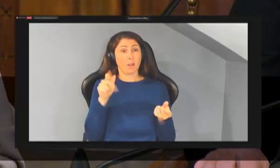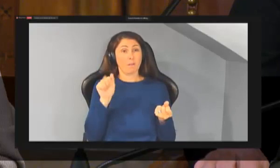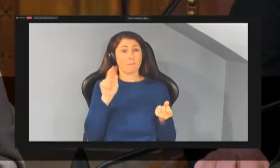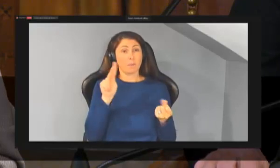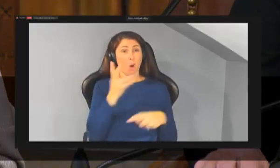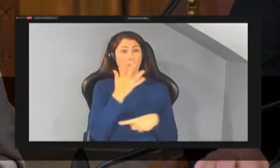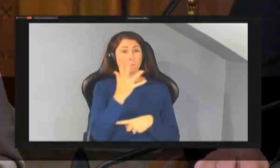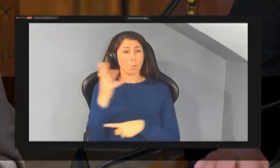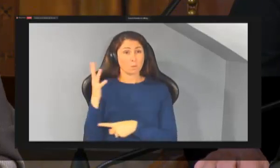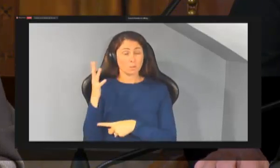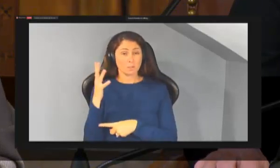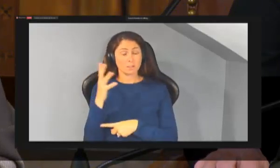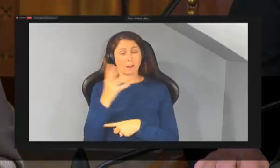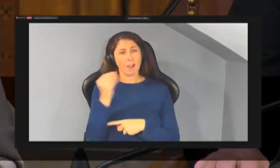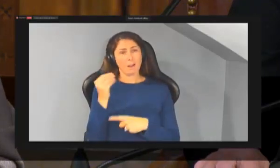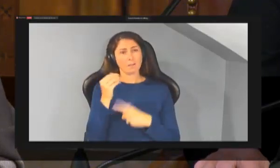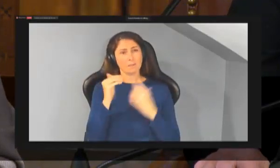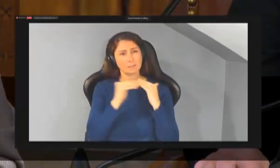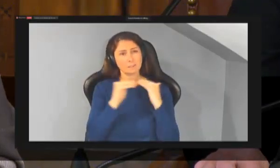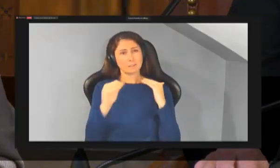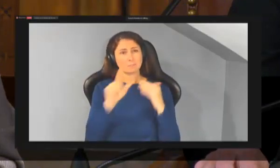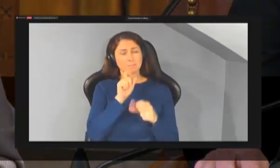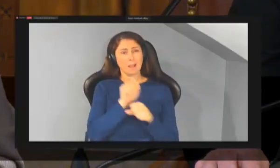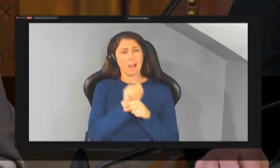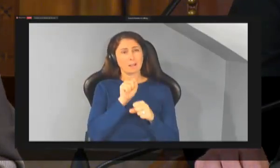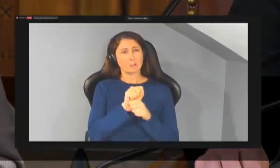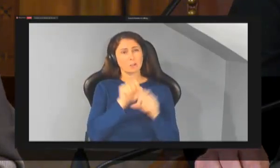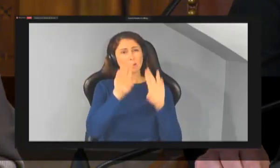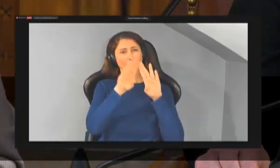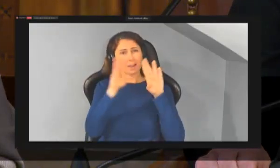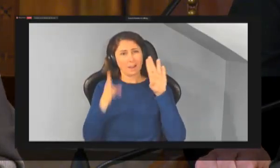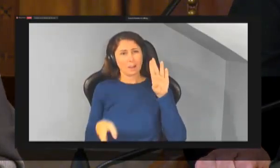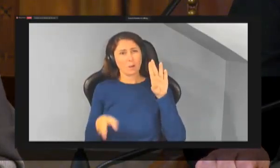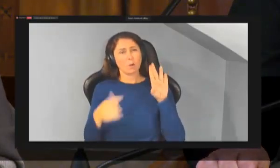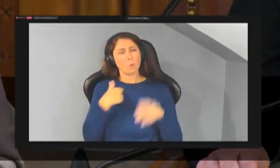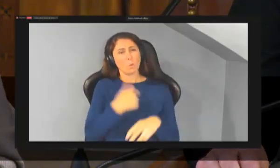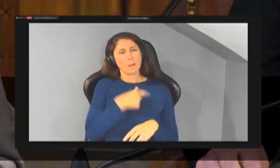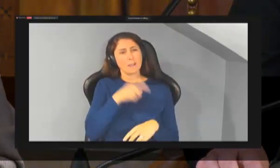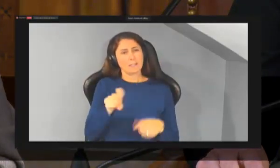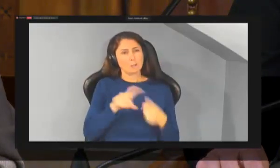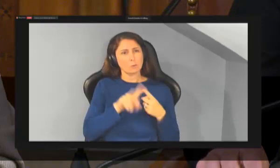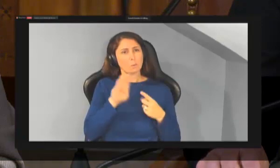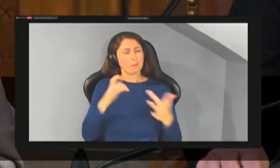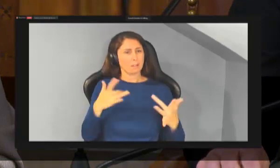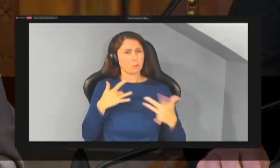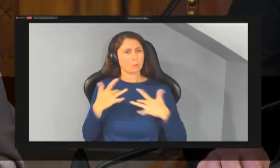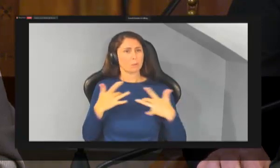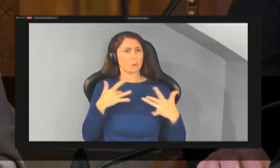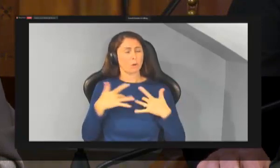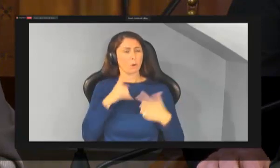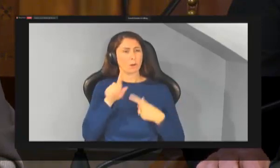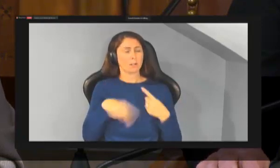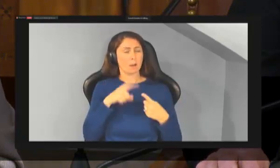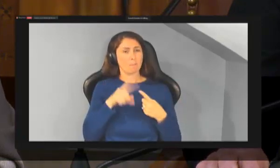of the stability of the actual hillsides, we do need to be concerned about